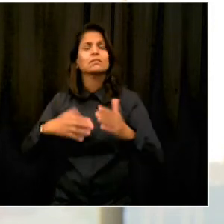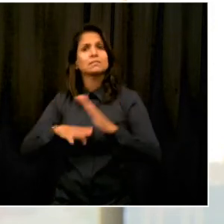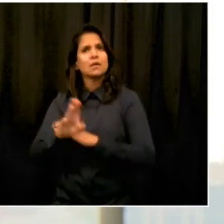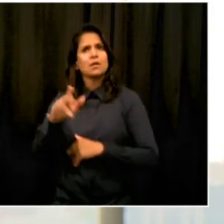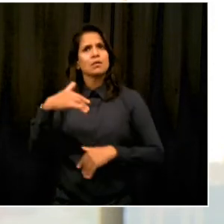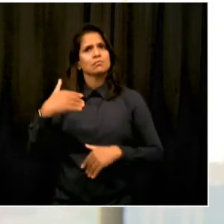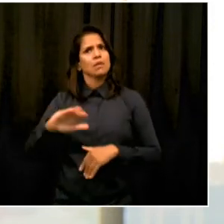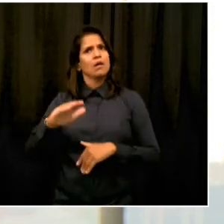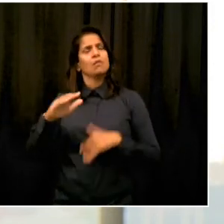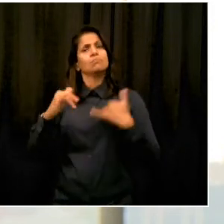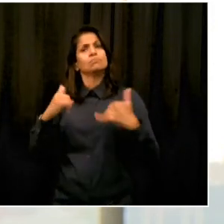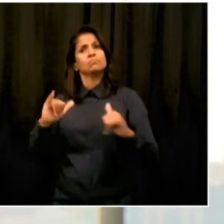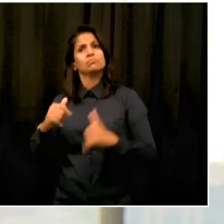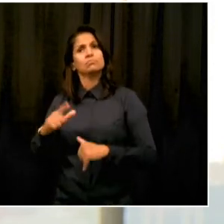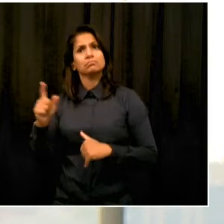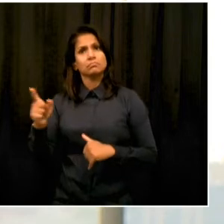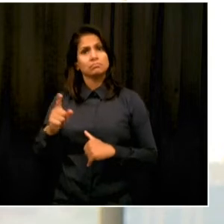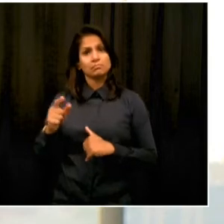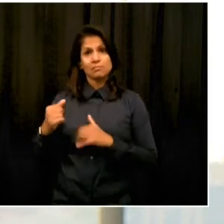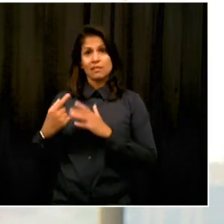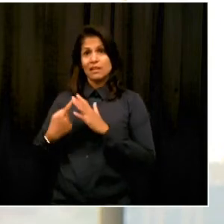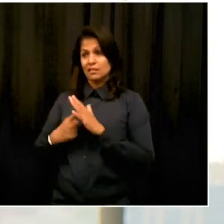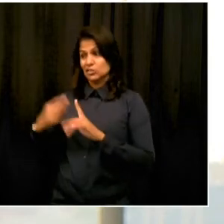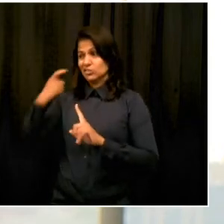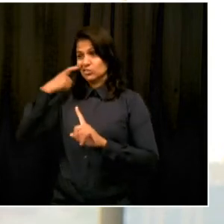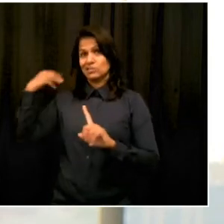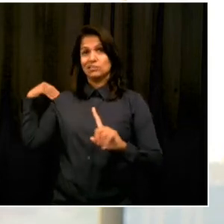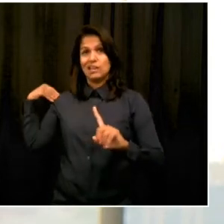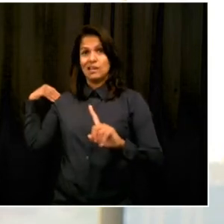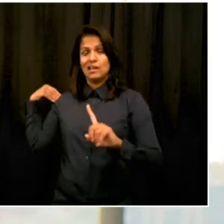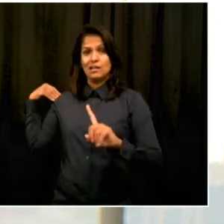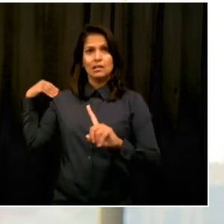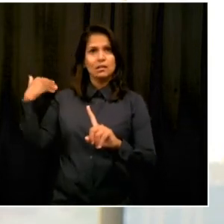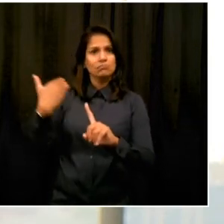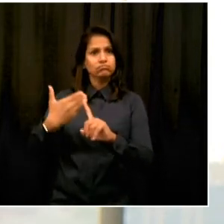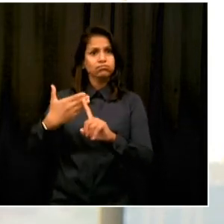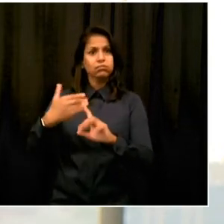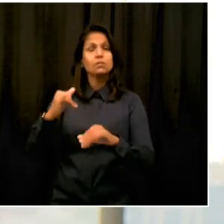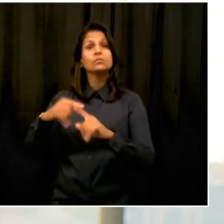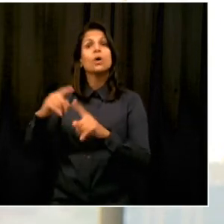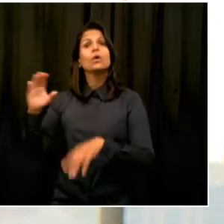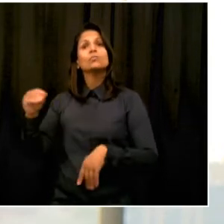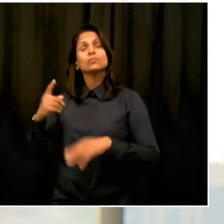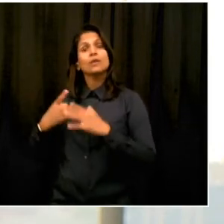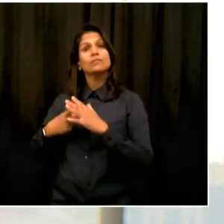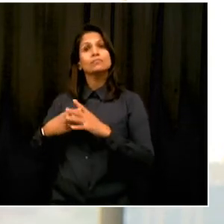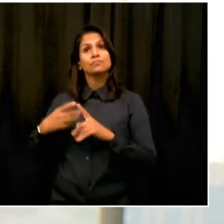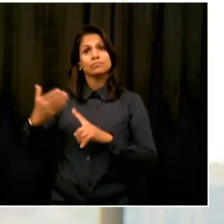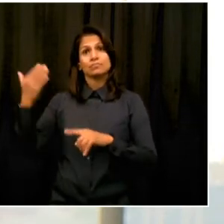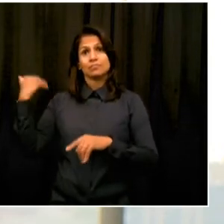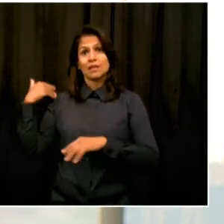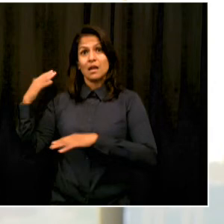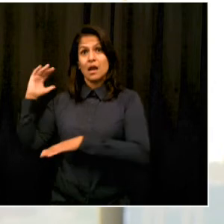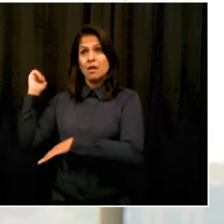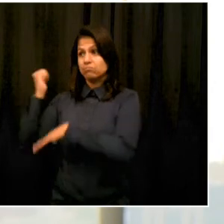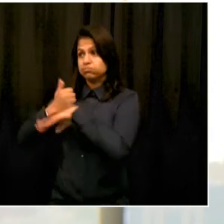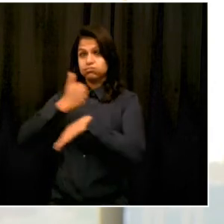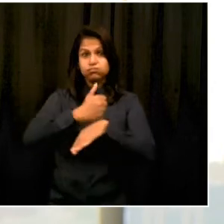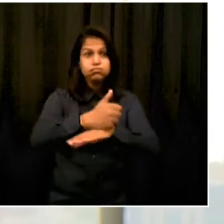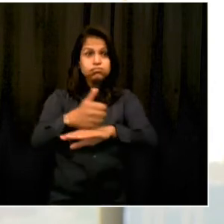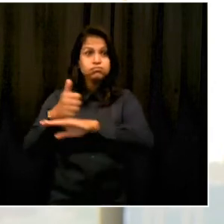provide the underpinnings of safety and security and decency in our society. That was a